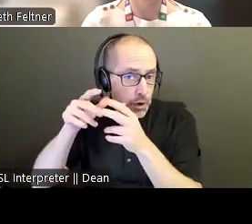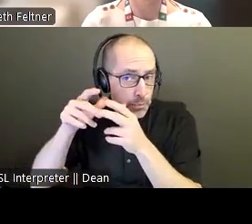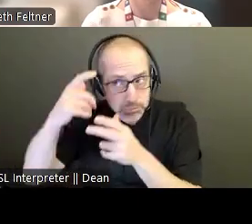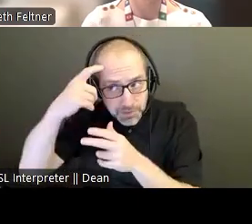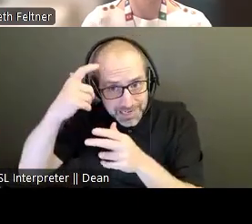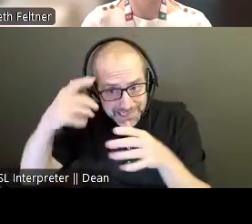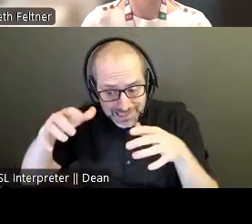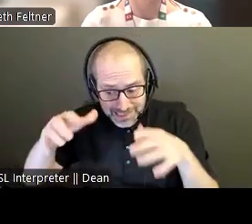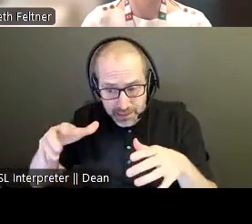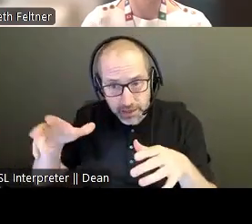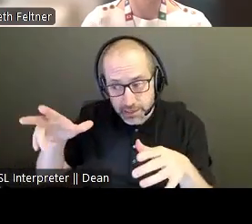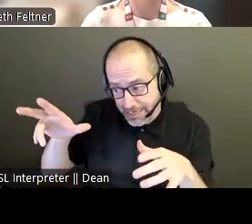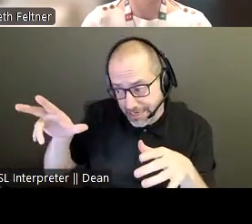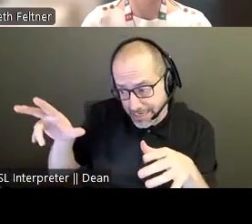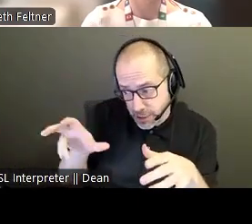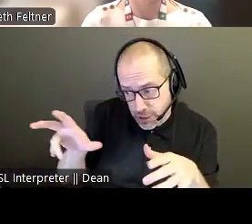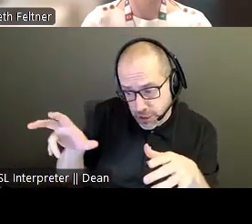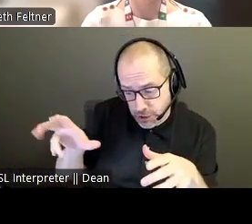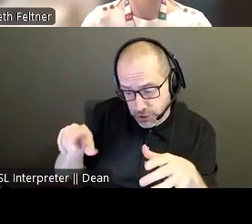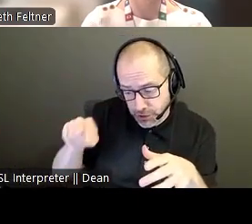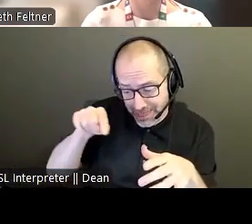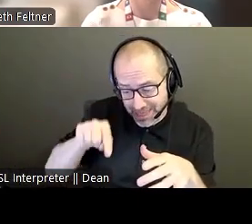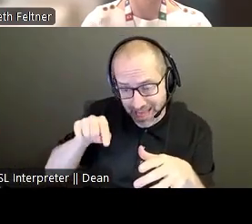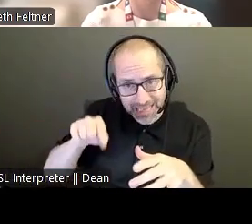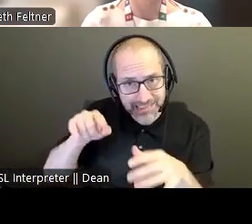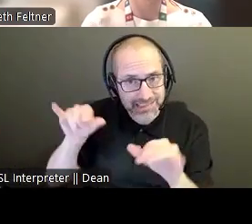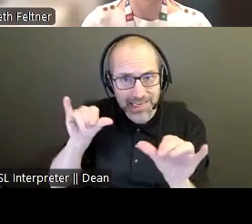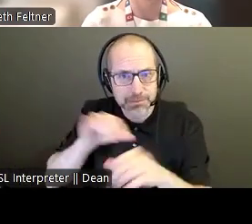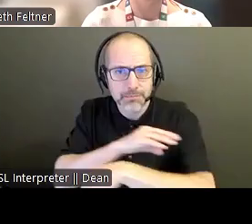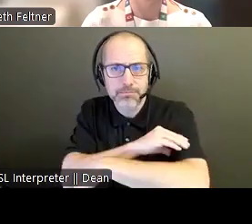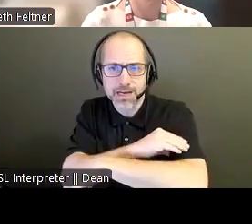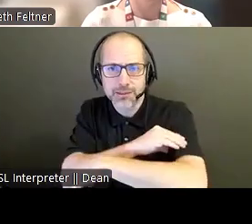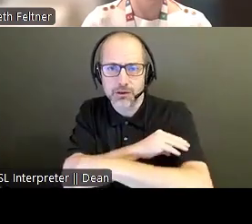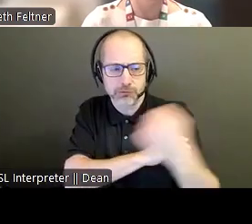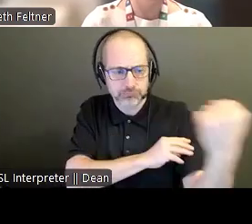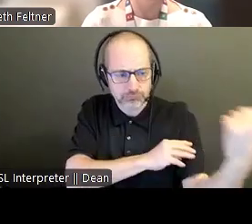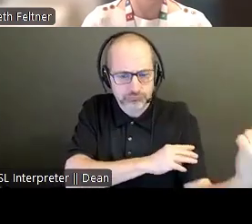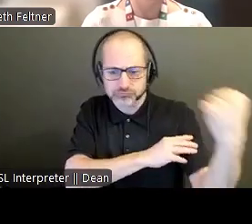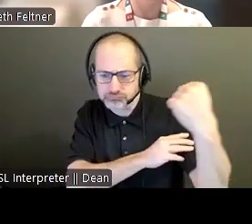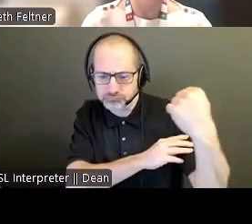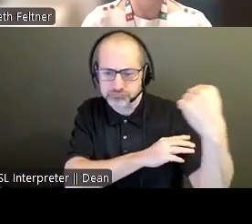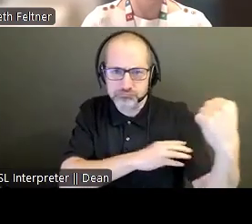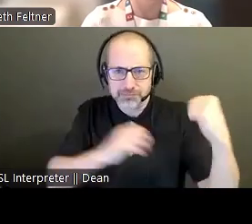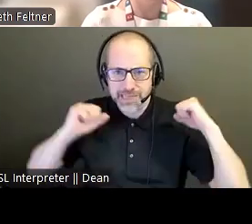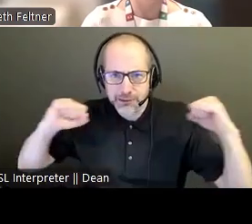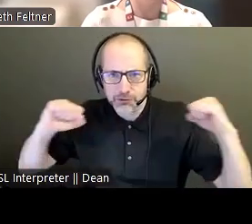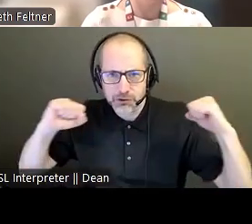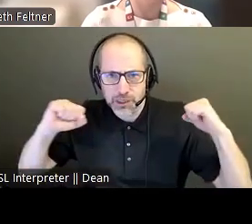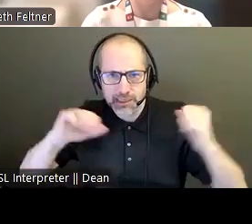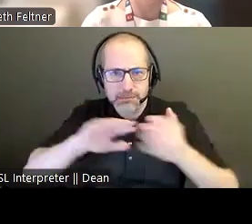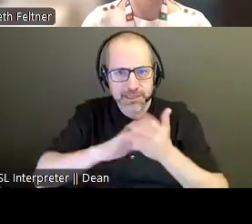it. And over time, our brain can sort of adapt to this decreased signal.